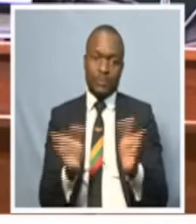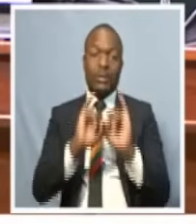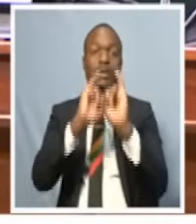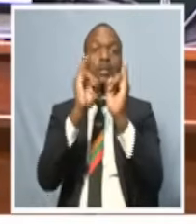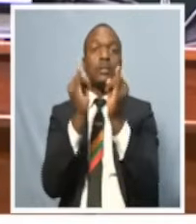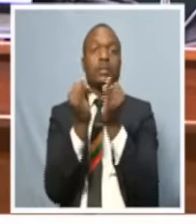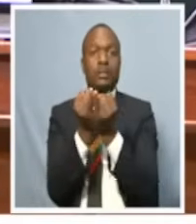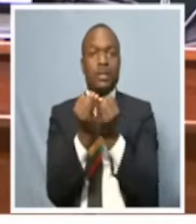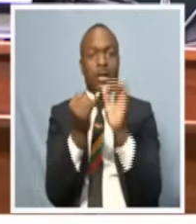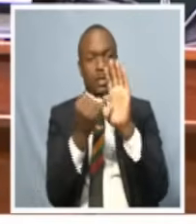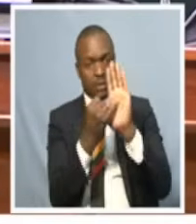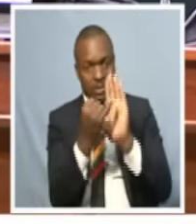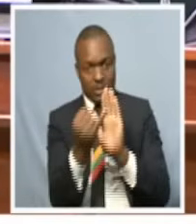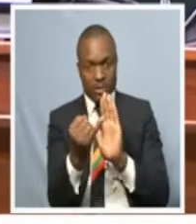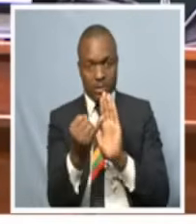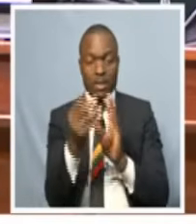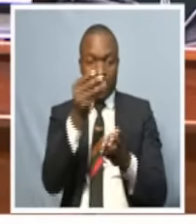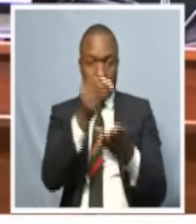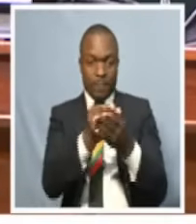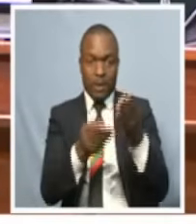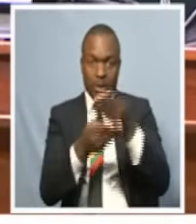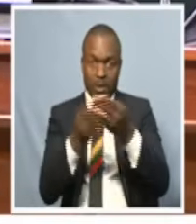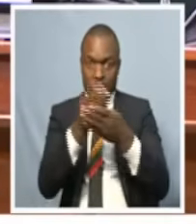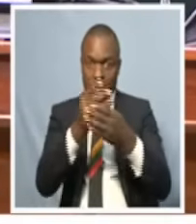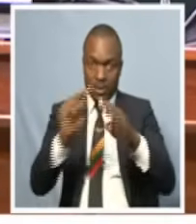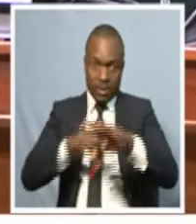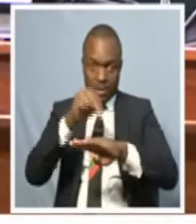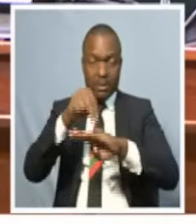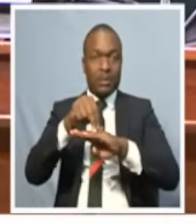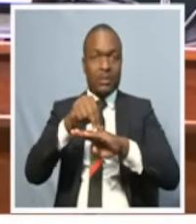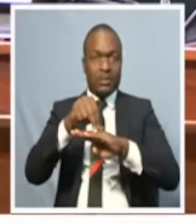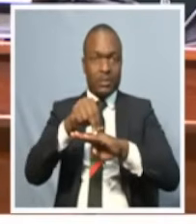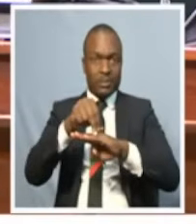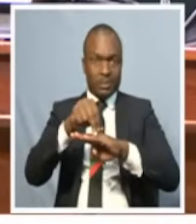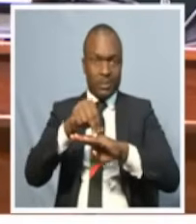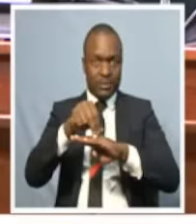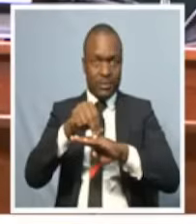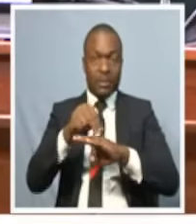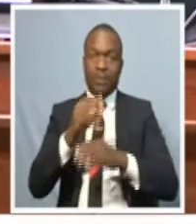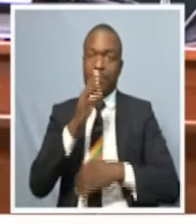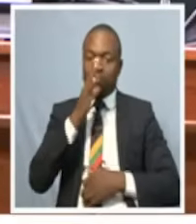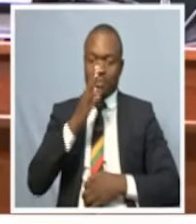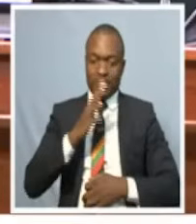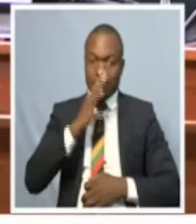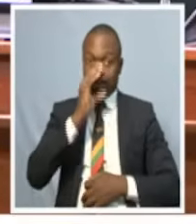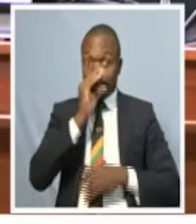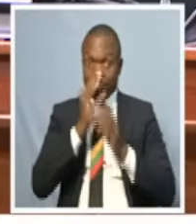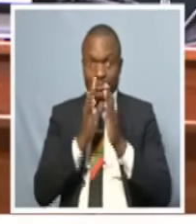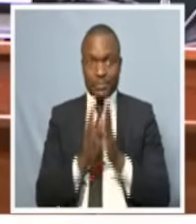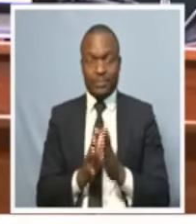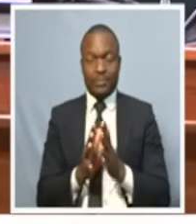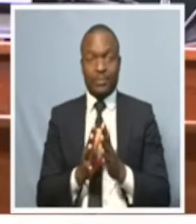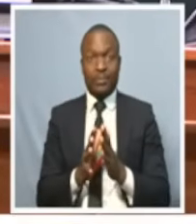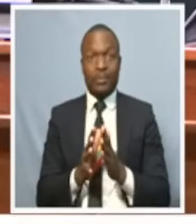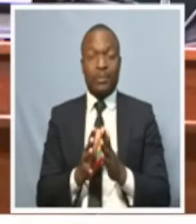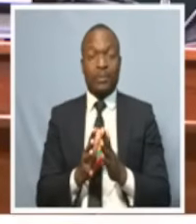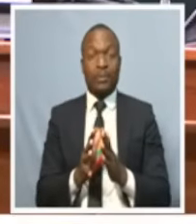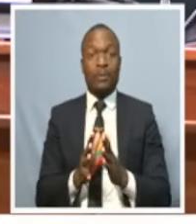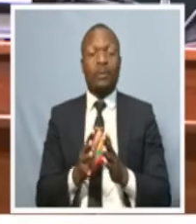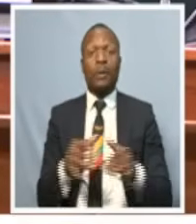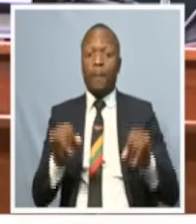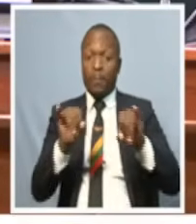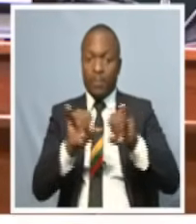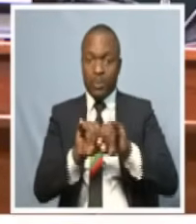institutional identity and contributes to national pride. Madam Speaker, a key pillar,